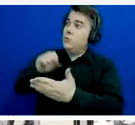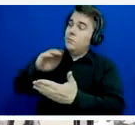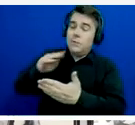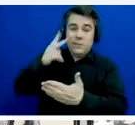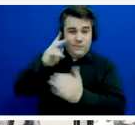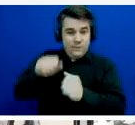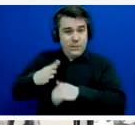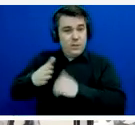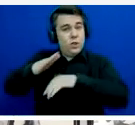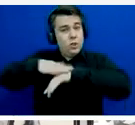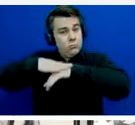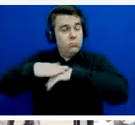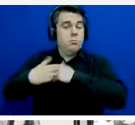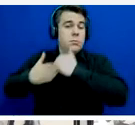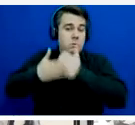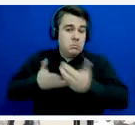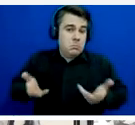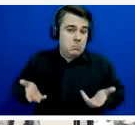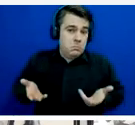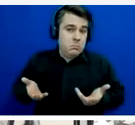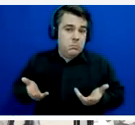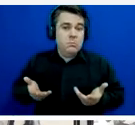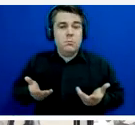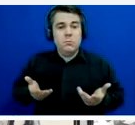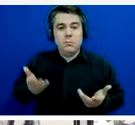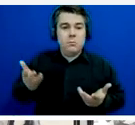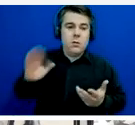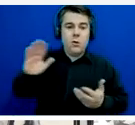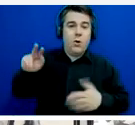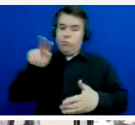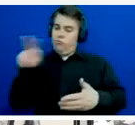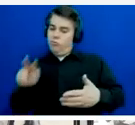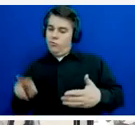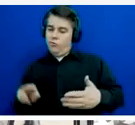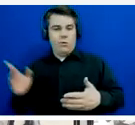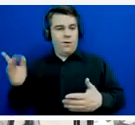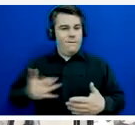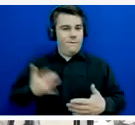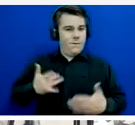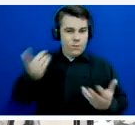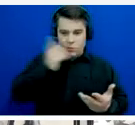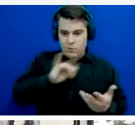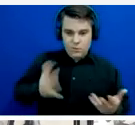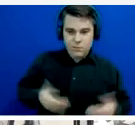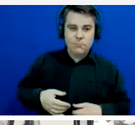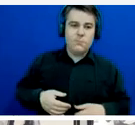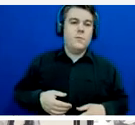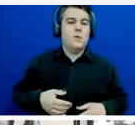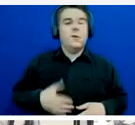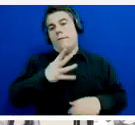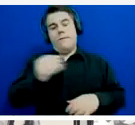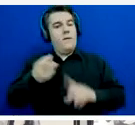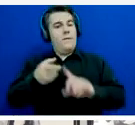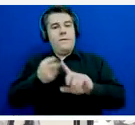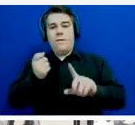give you some suggestions, or see if they can, what the kind of the vibe they get from your social media. Yeah. And from all the words